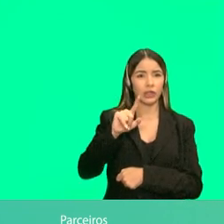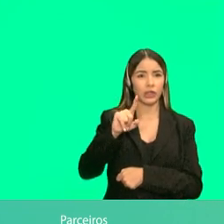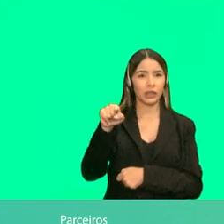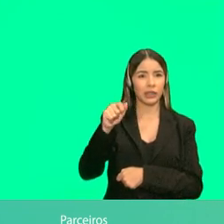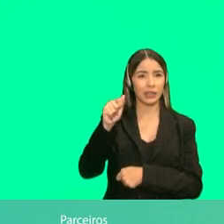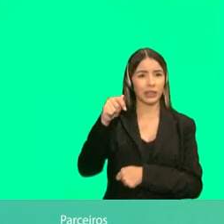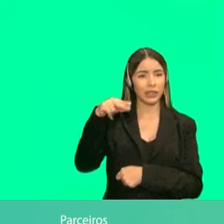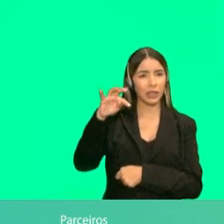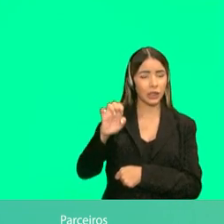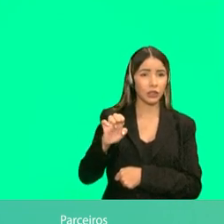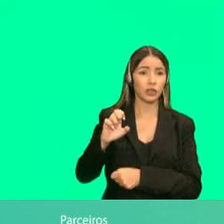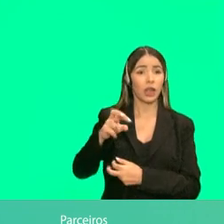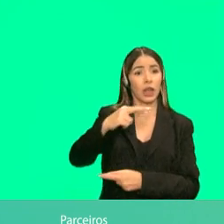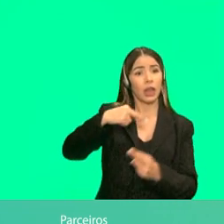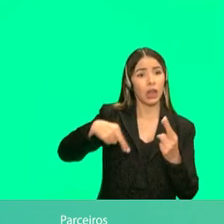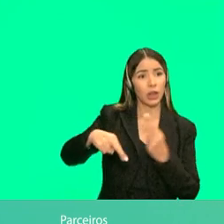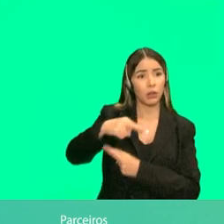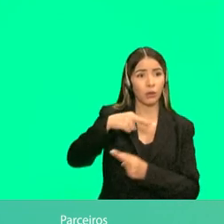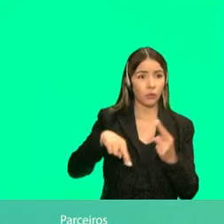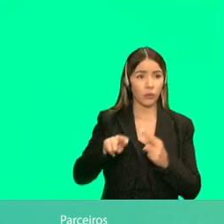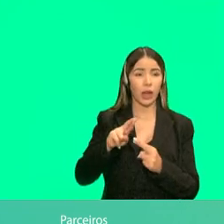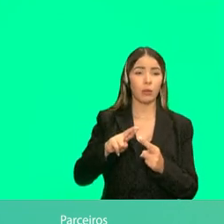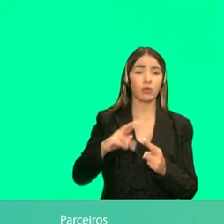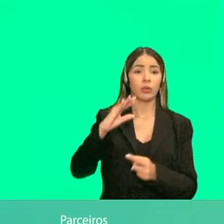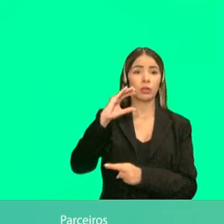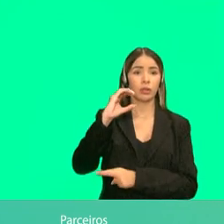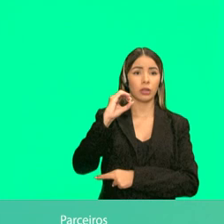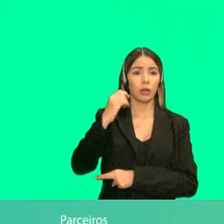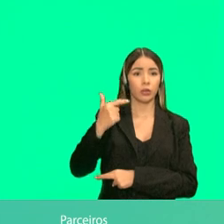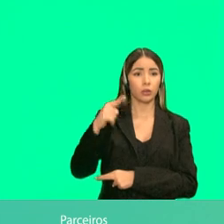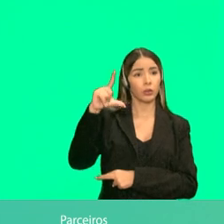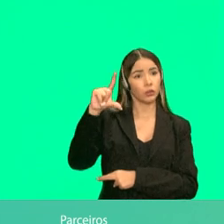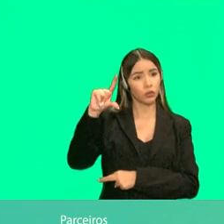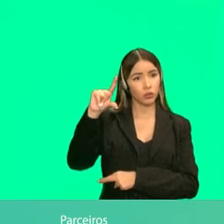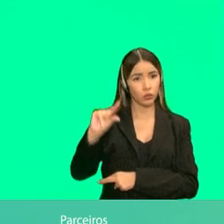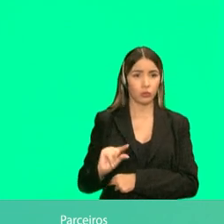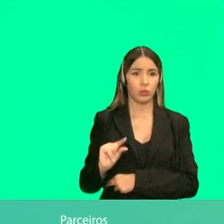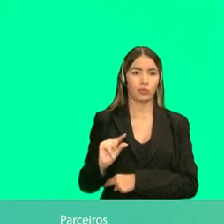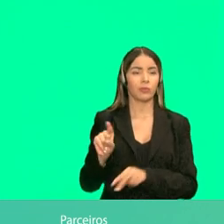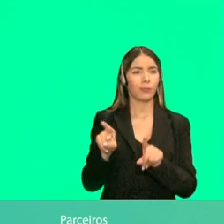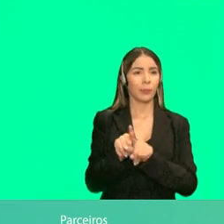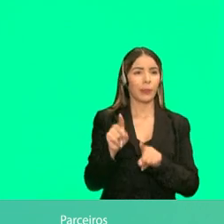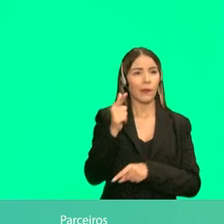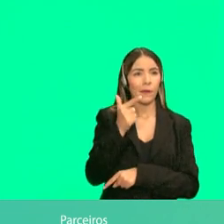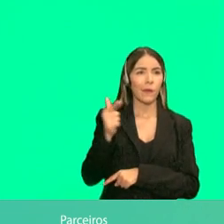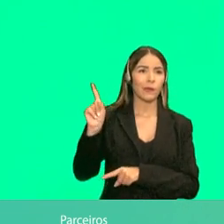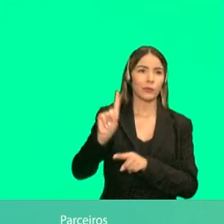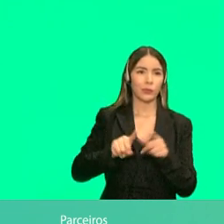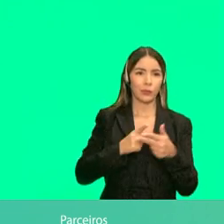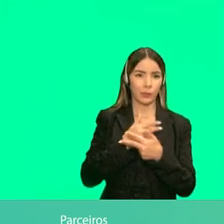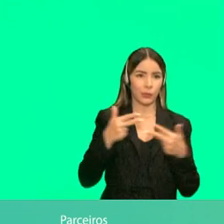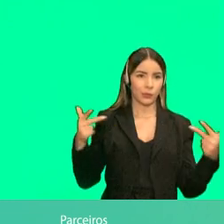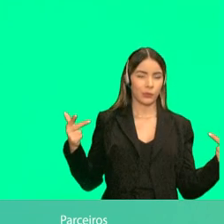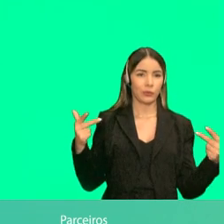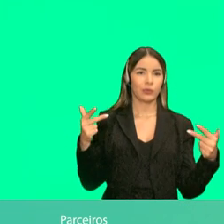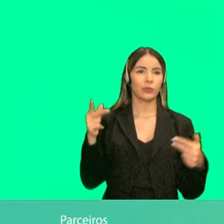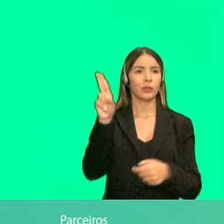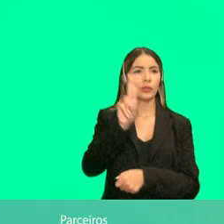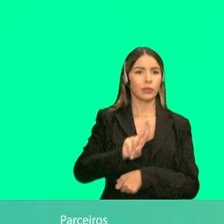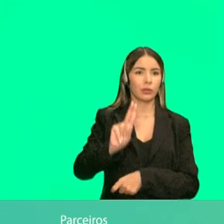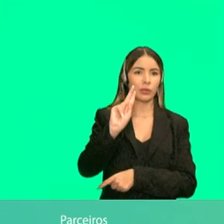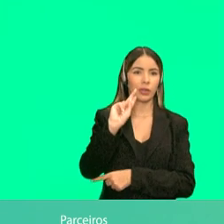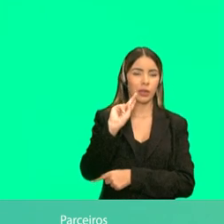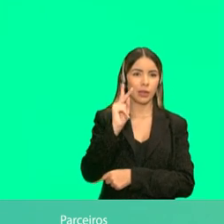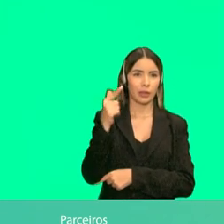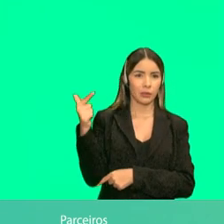Pilbara, Australia, a project that will start to operate next